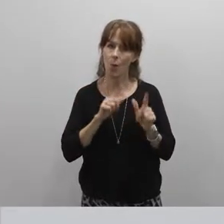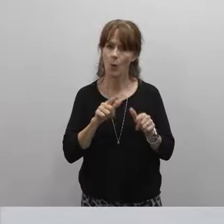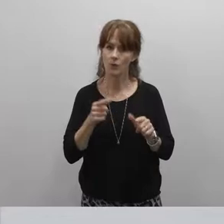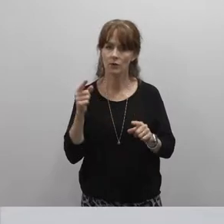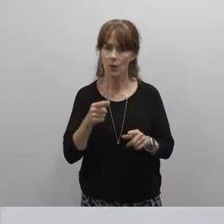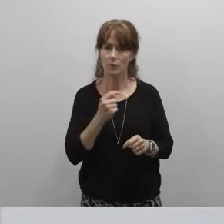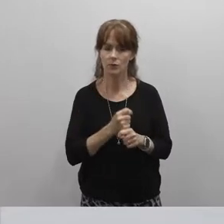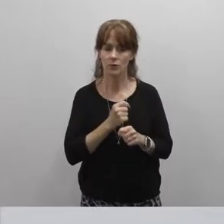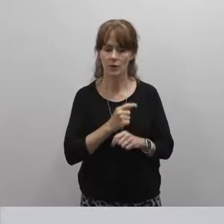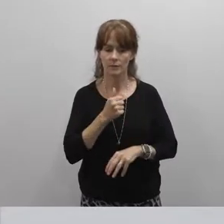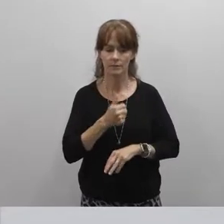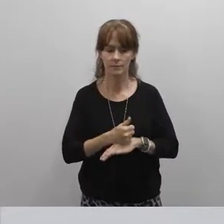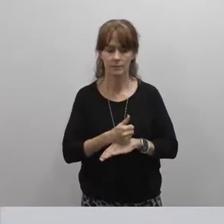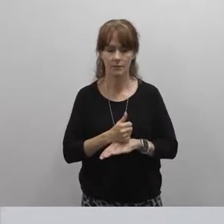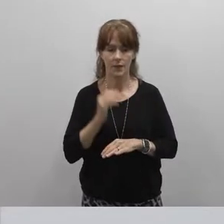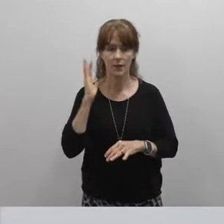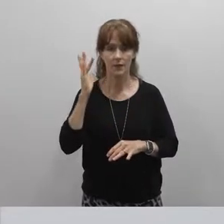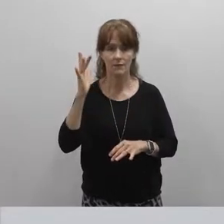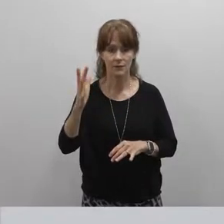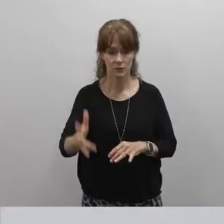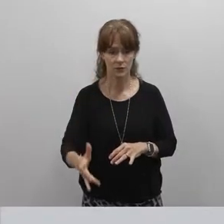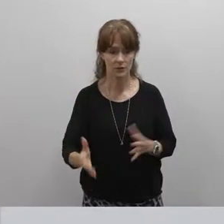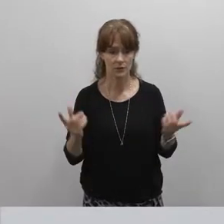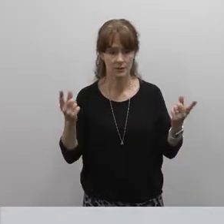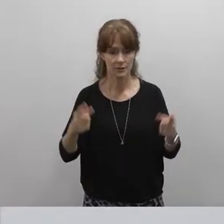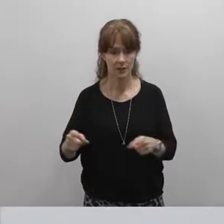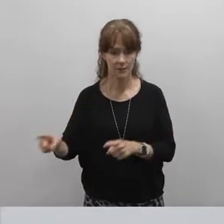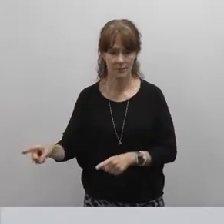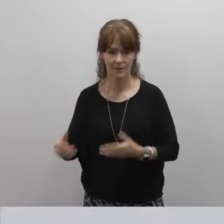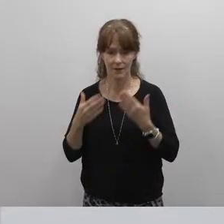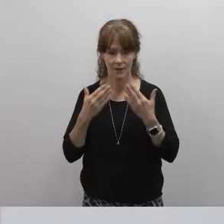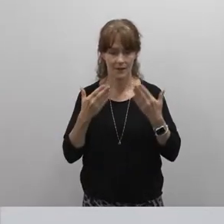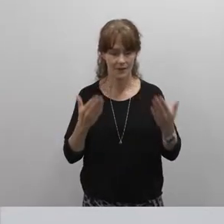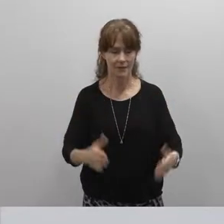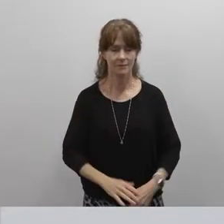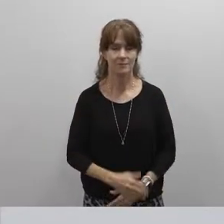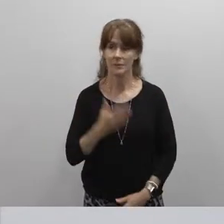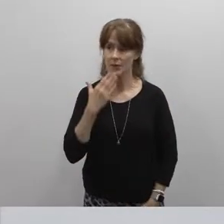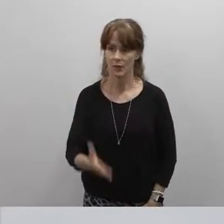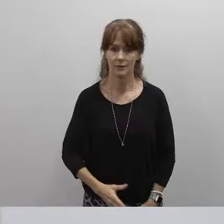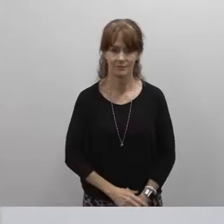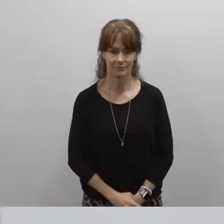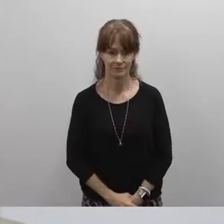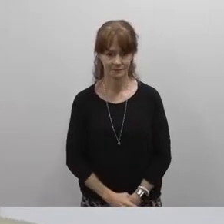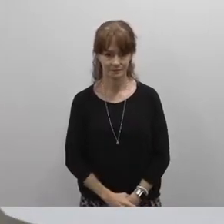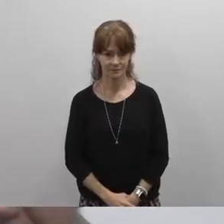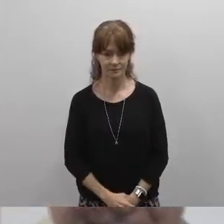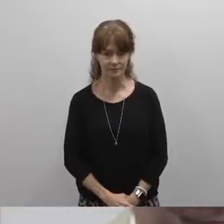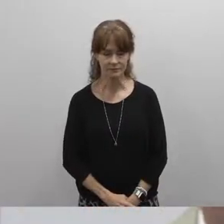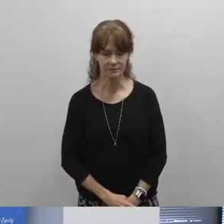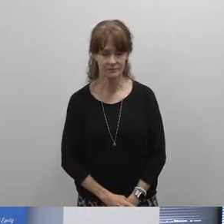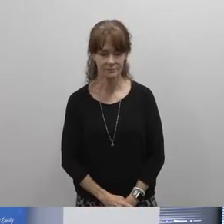trucks in place. So the future is coming, and thank you. It'll be good. Thank you. You're welcome.